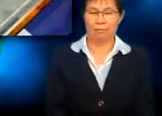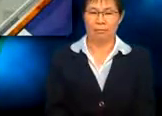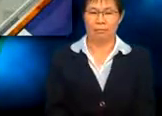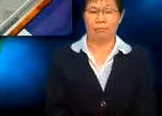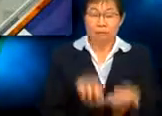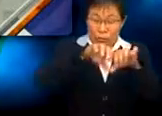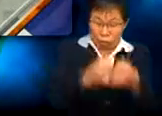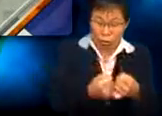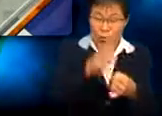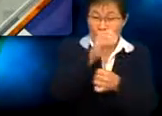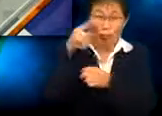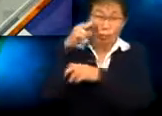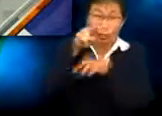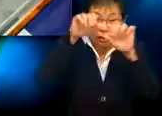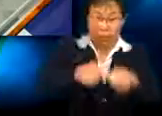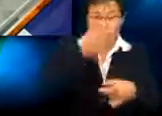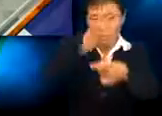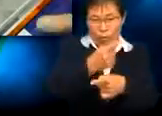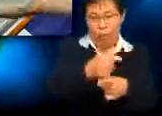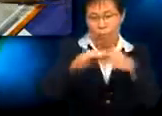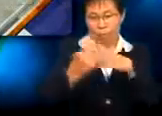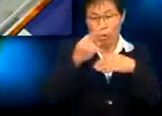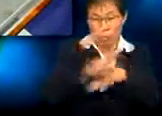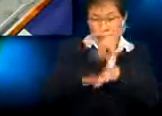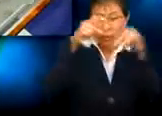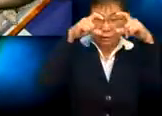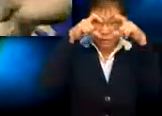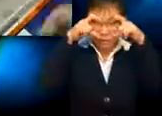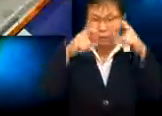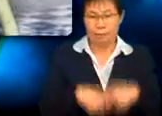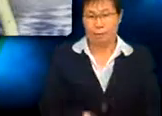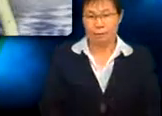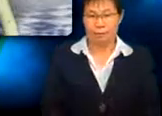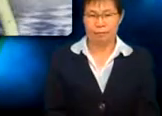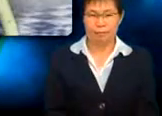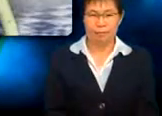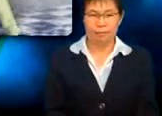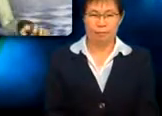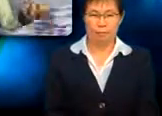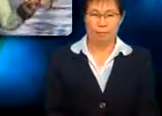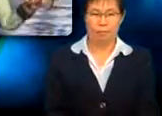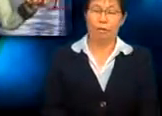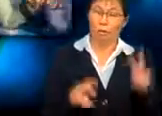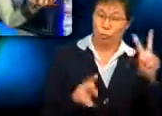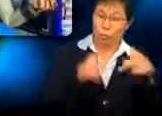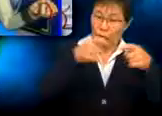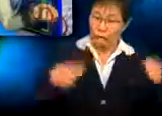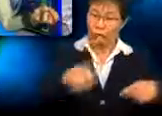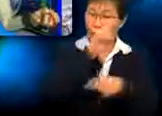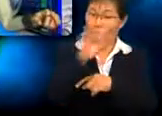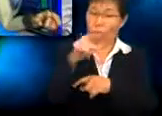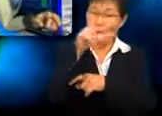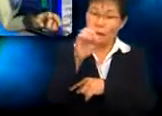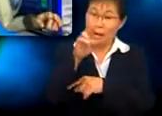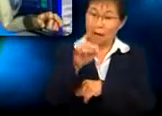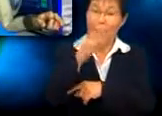The defects of vision can be corrected by wearing spectacles. There are two types of